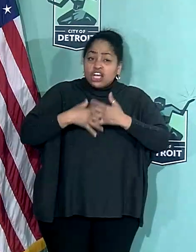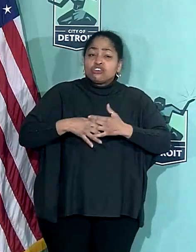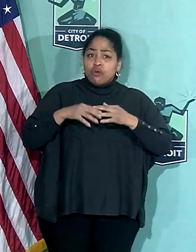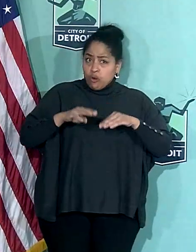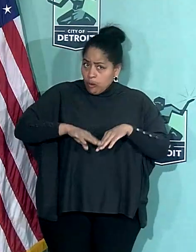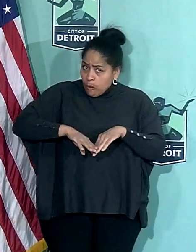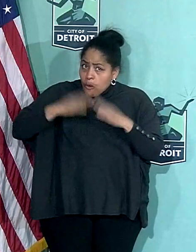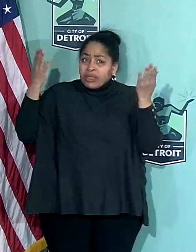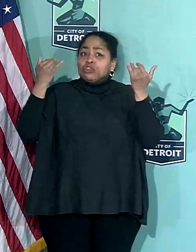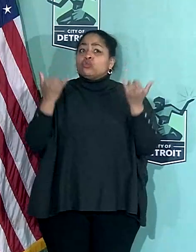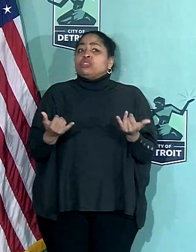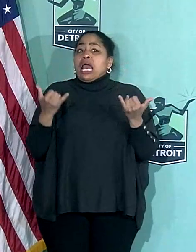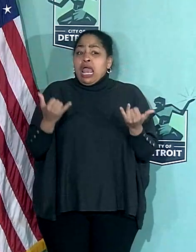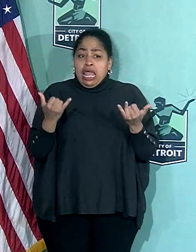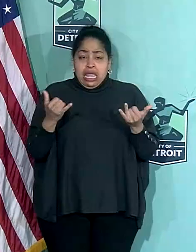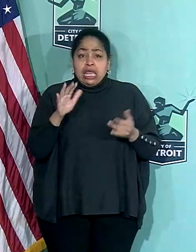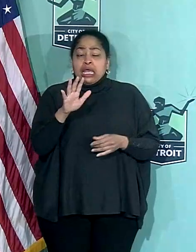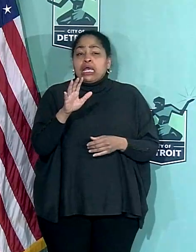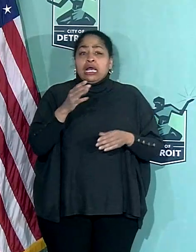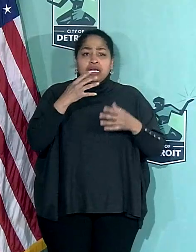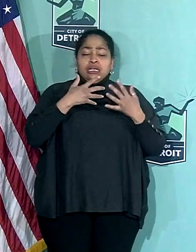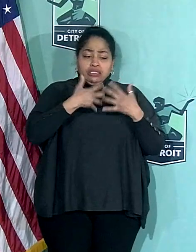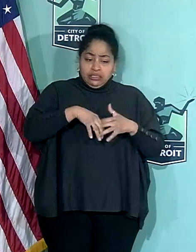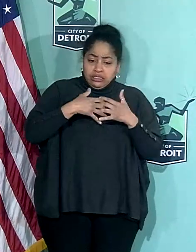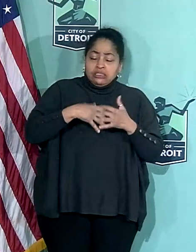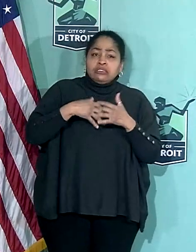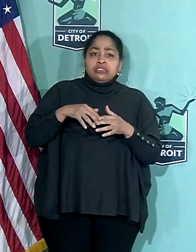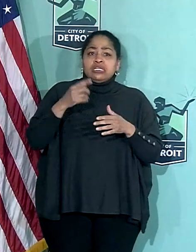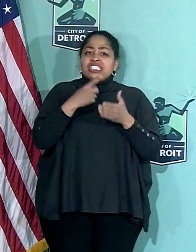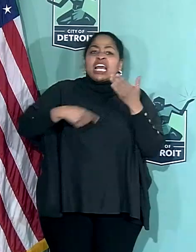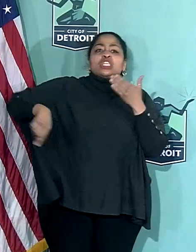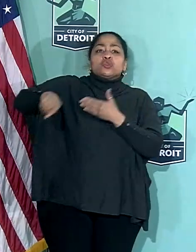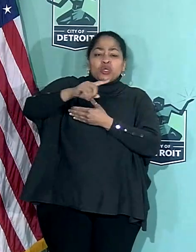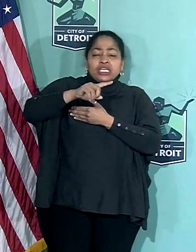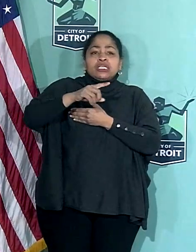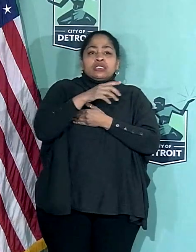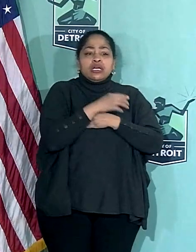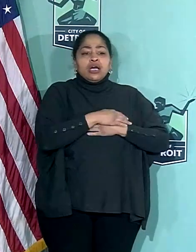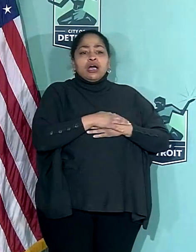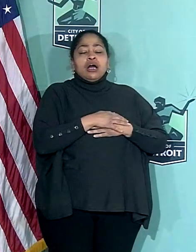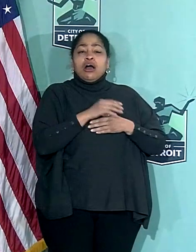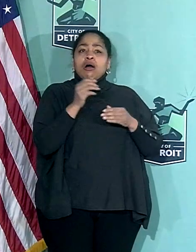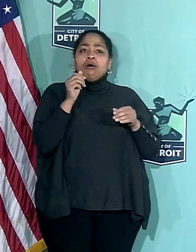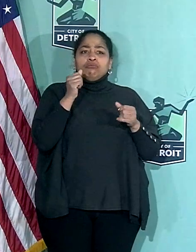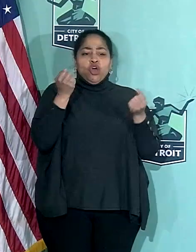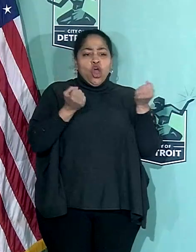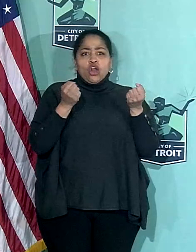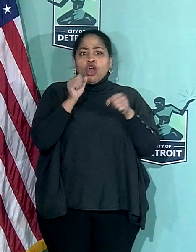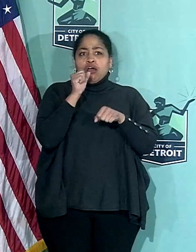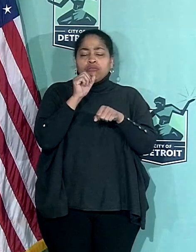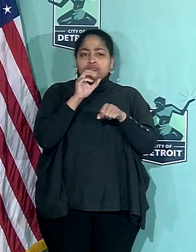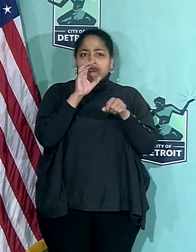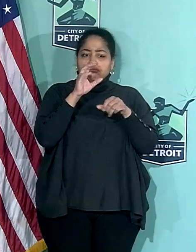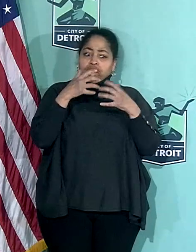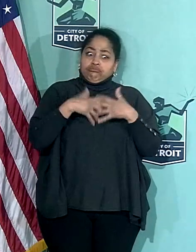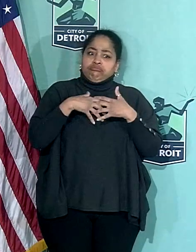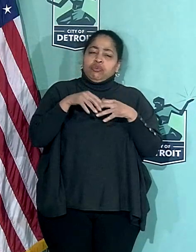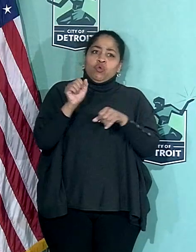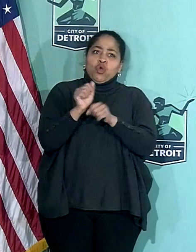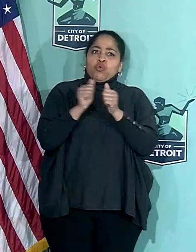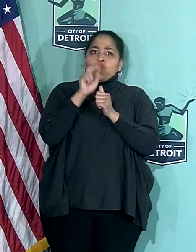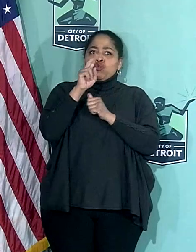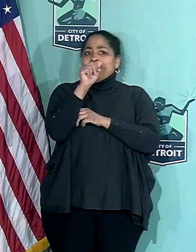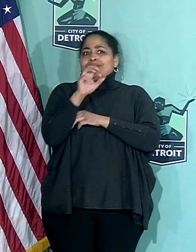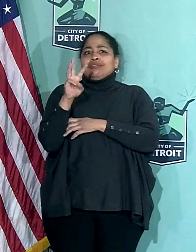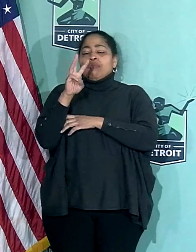are opening today, and the assembly plants will be open next week. The auto companies are working with the UAW, real